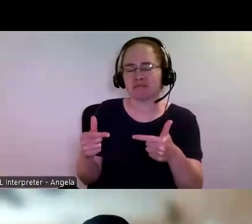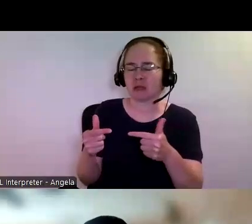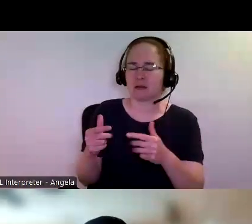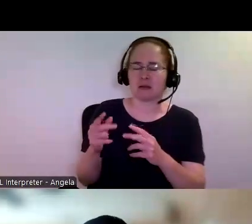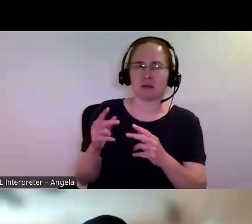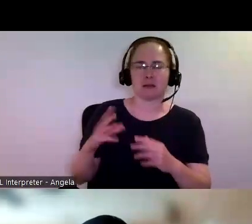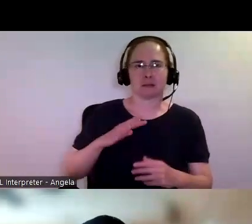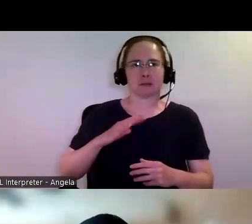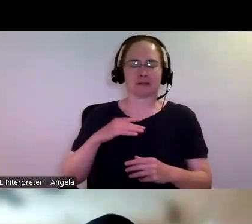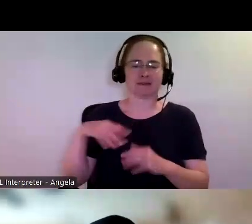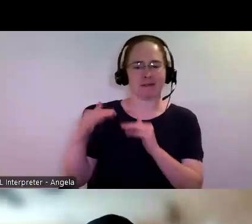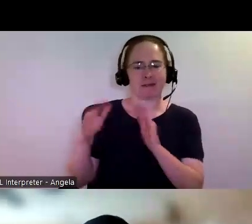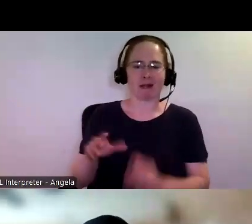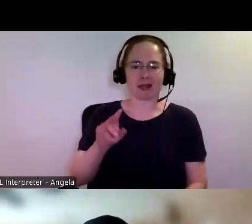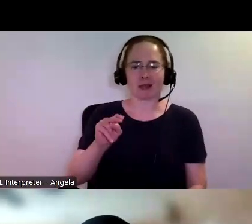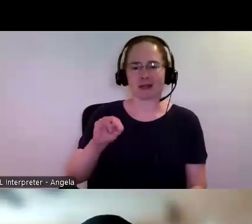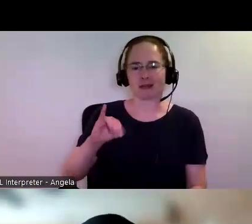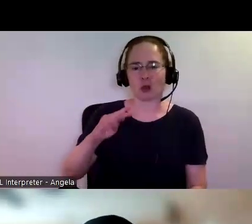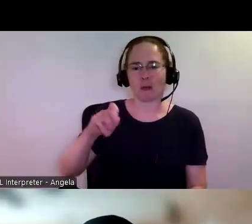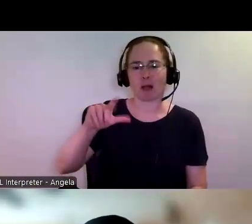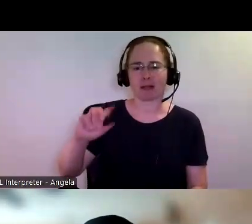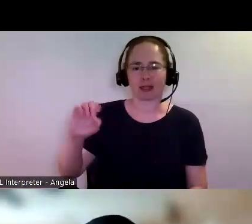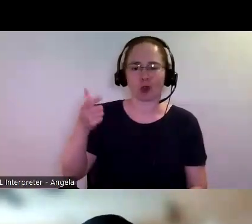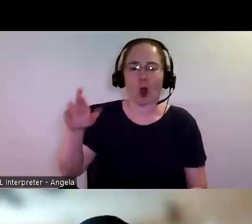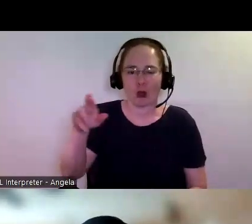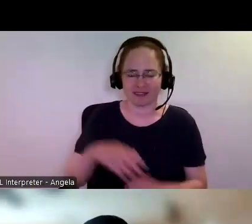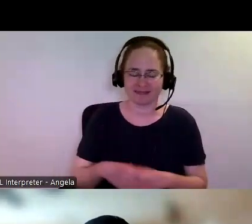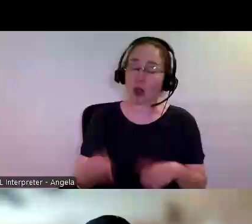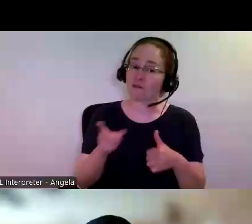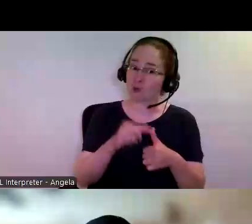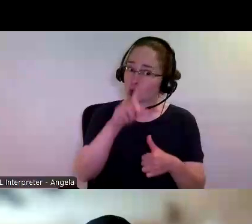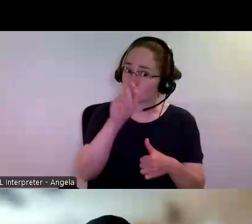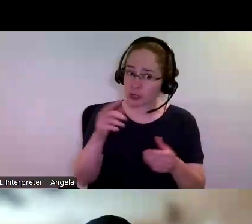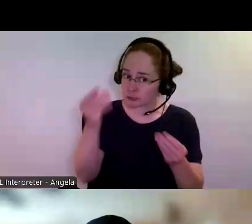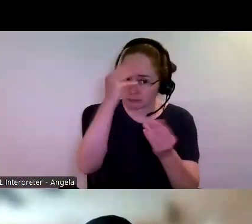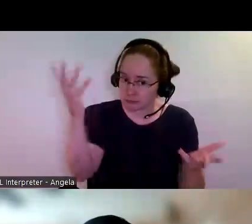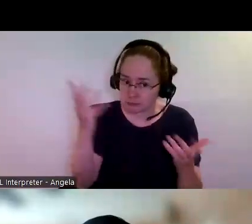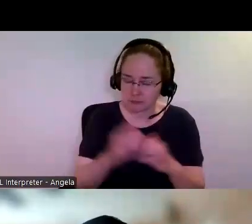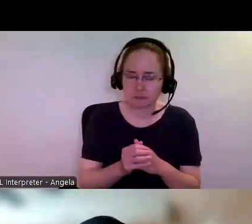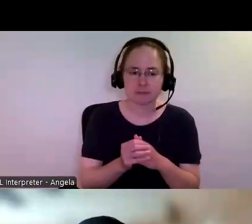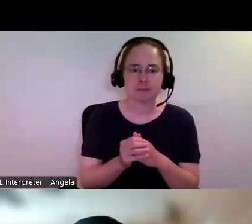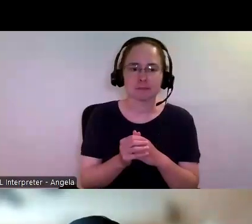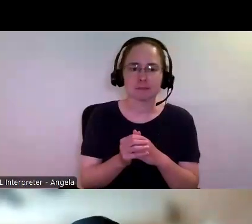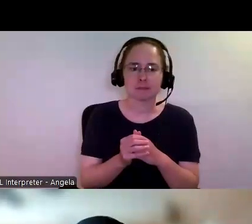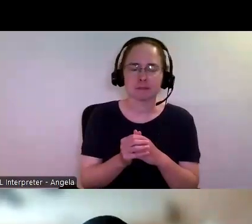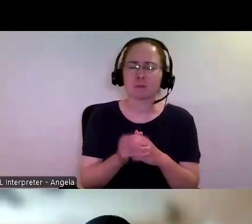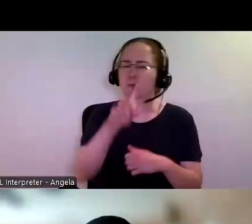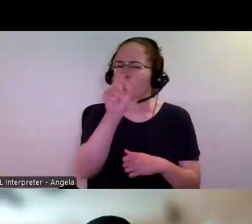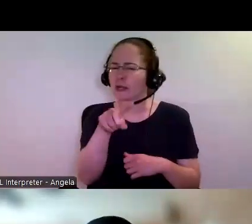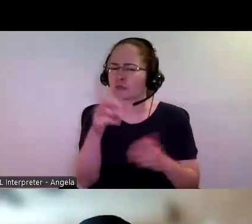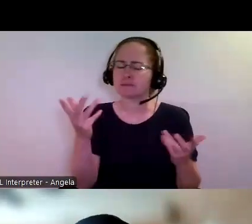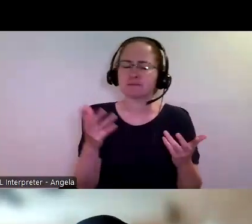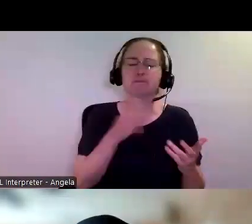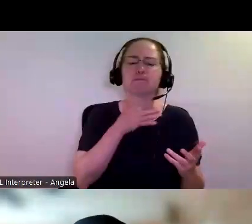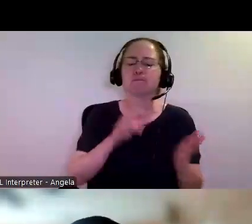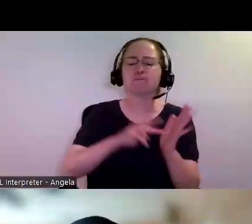esteemed colleague, Nirmala Dhar. So the first question I want to bring up is really is a question indeed.